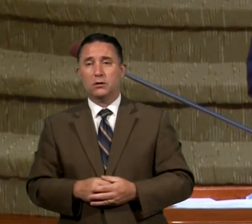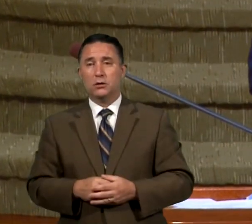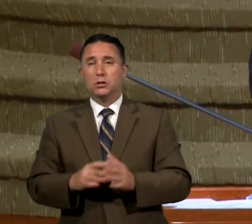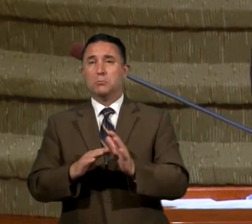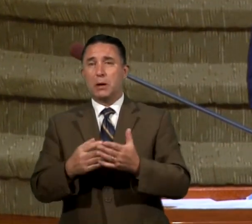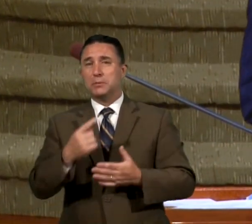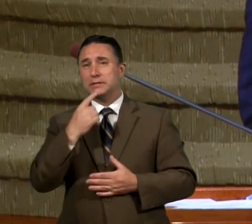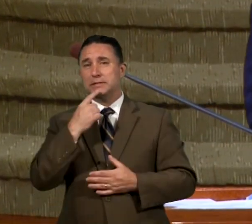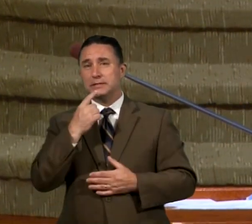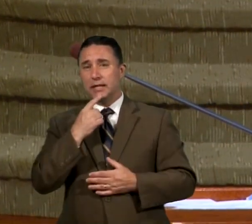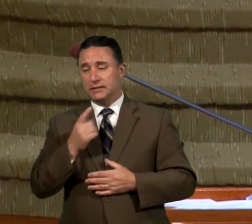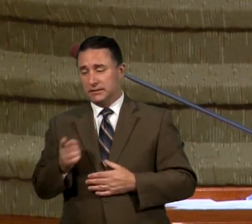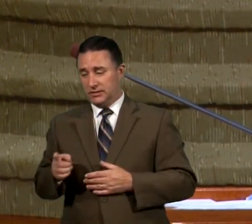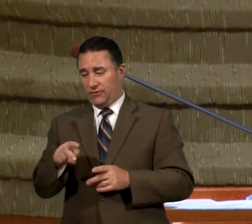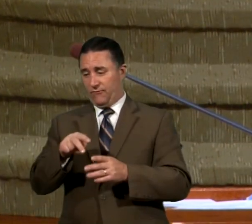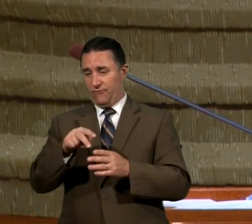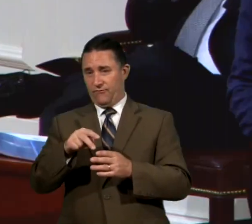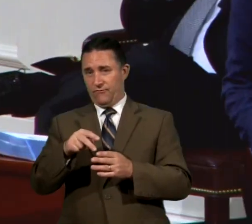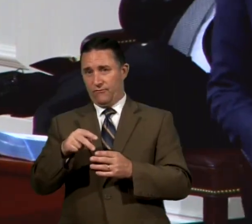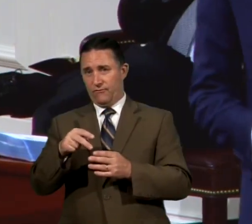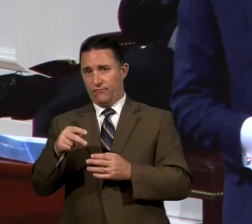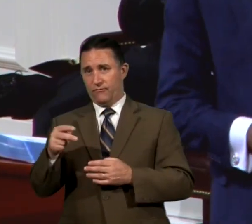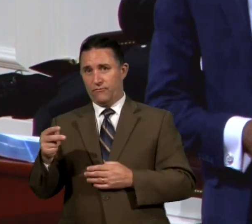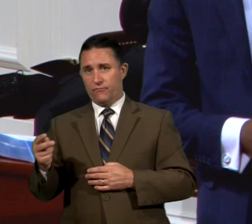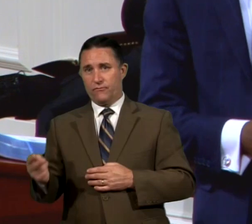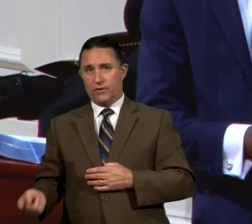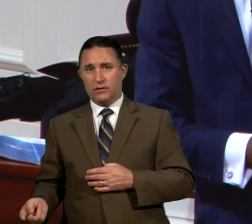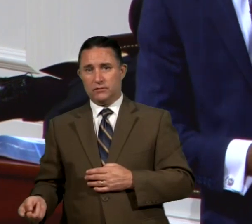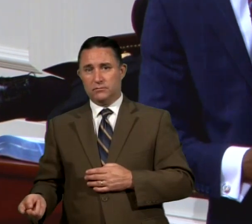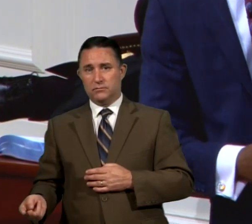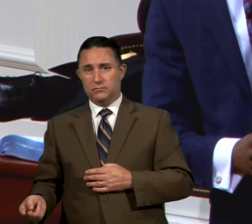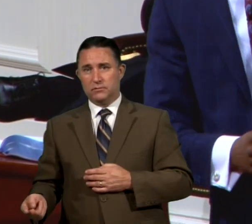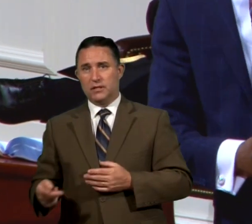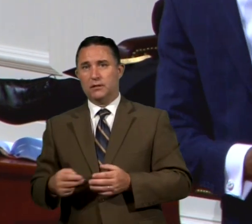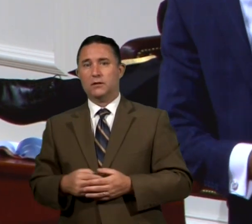the Bible says that he failed.